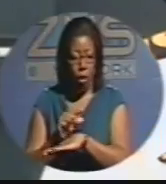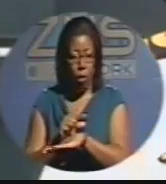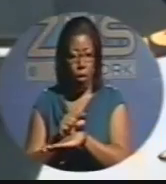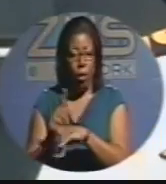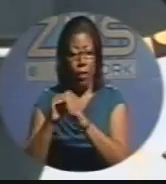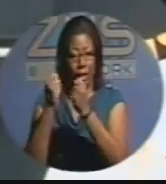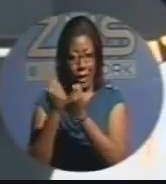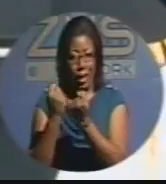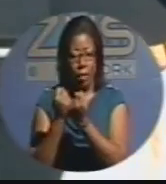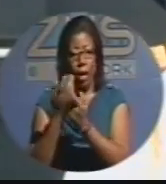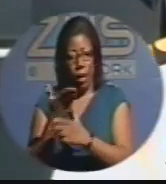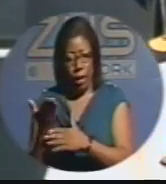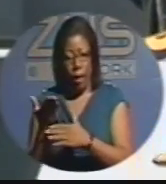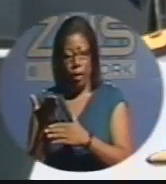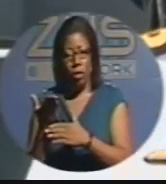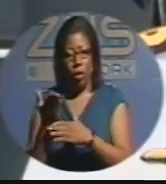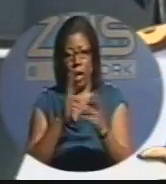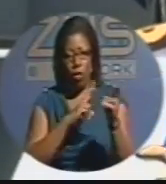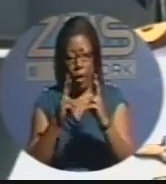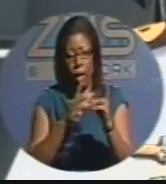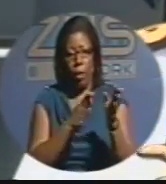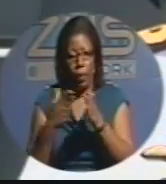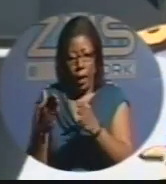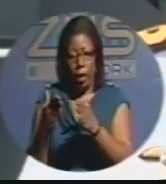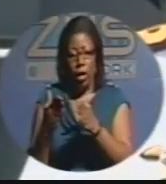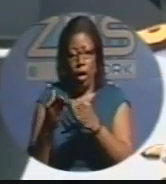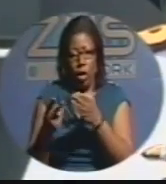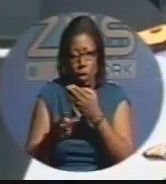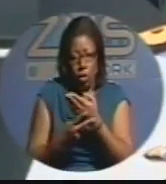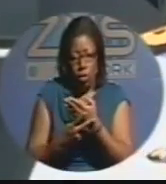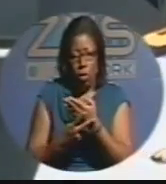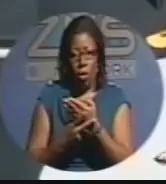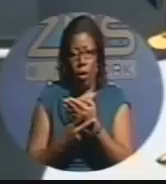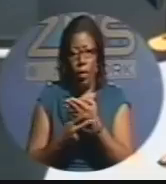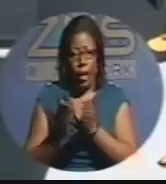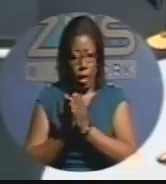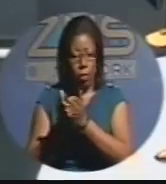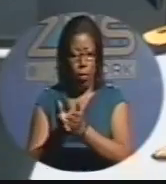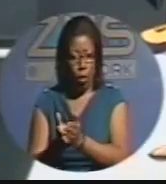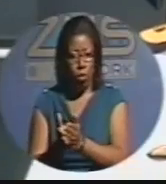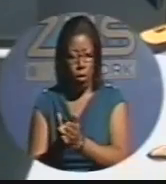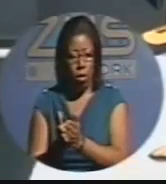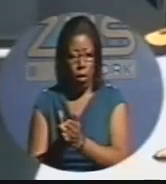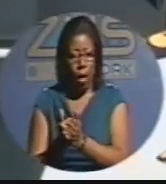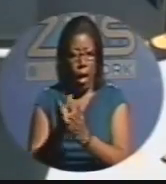go ahead and prepare and secure the boat that's down there and to secure the basin